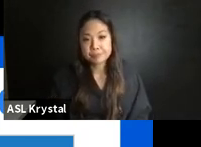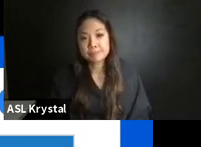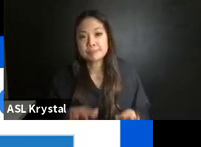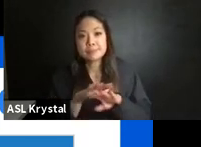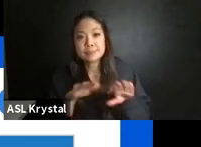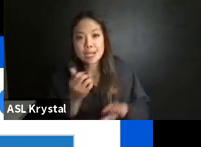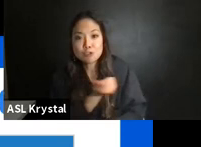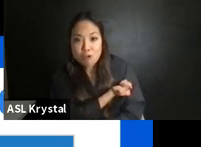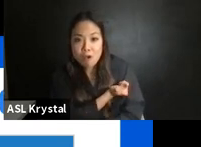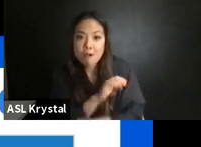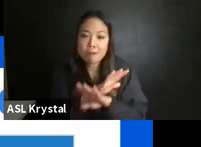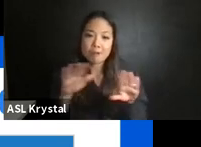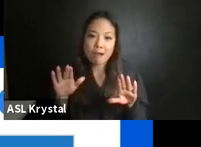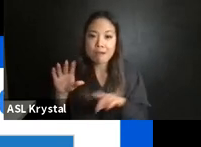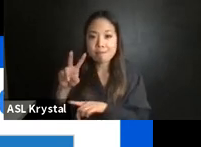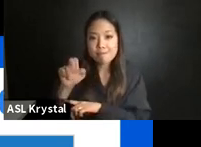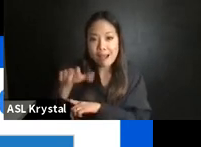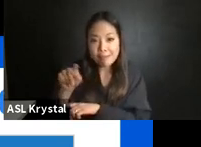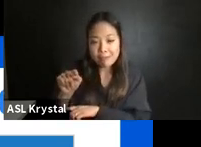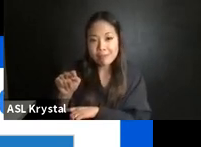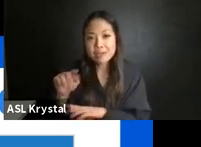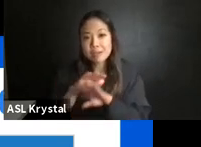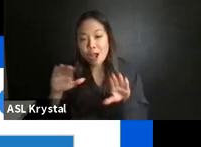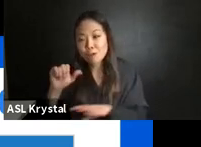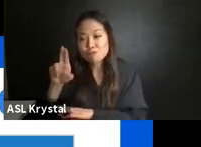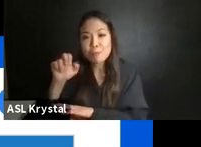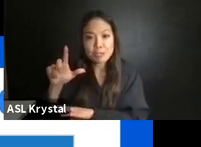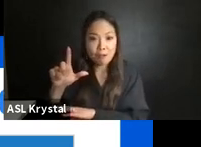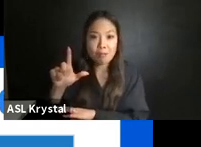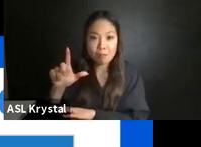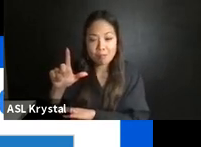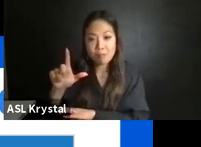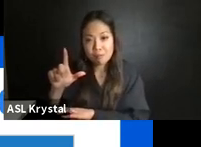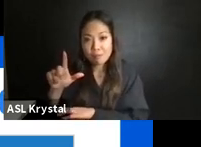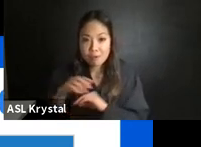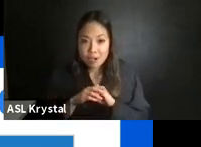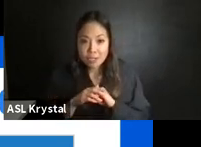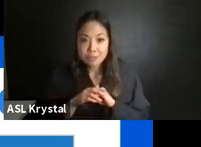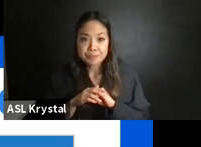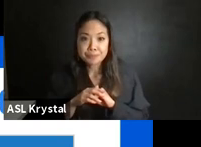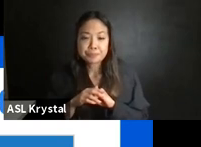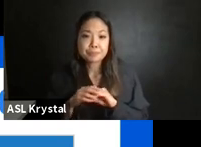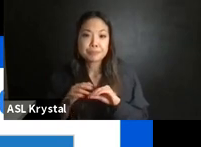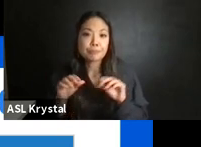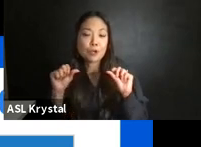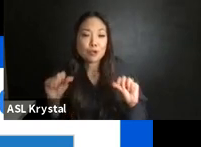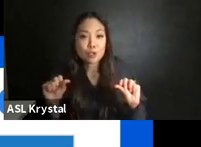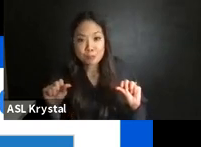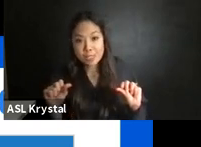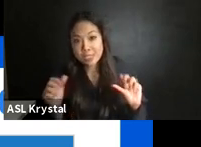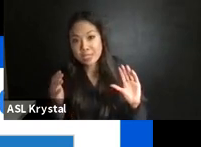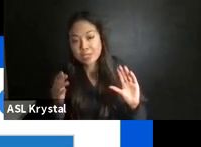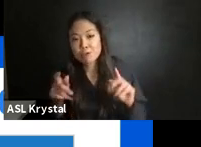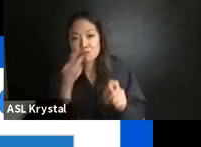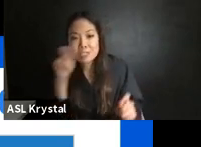on criminal offenses um could be uh repeated bullying i believe i'm sorry retaliation to